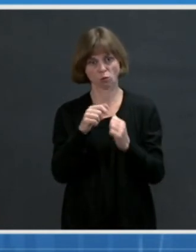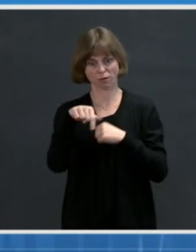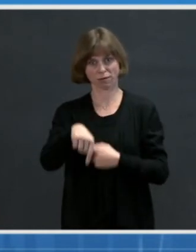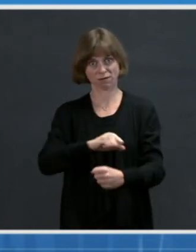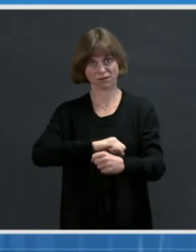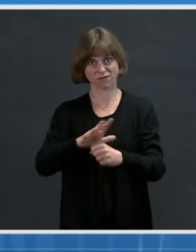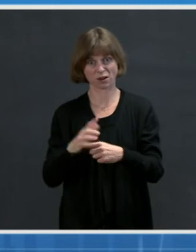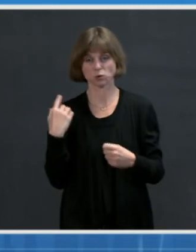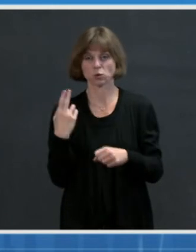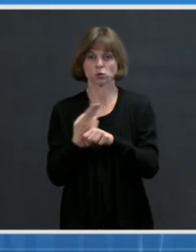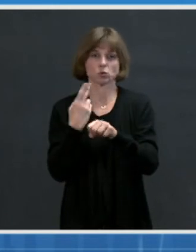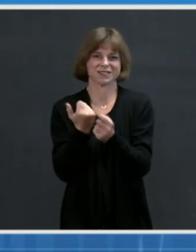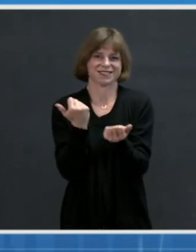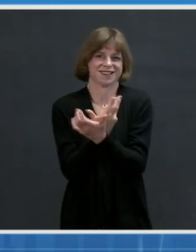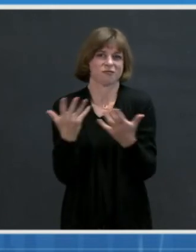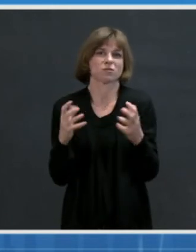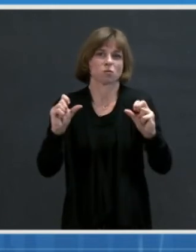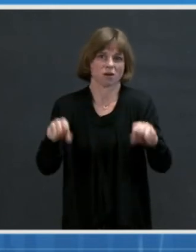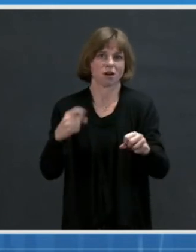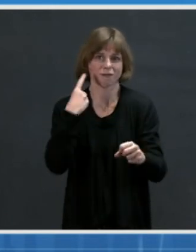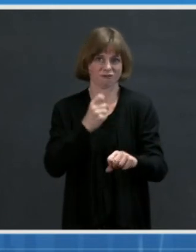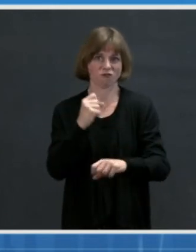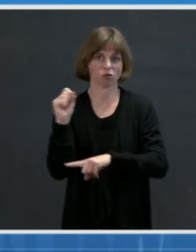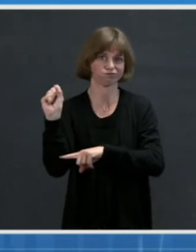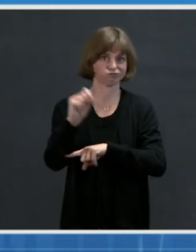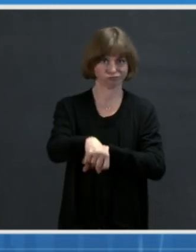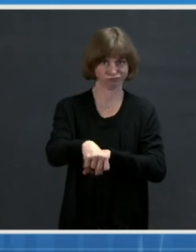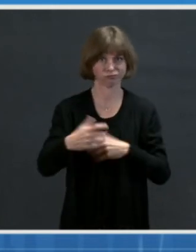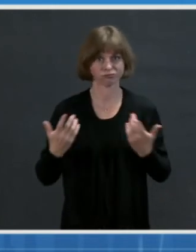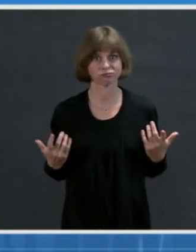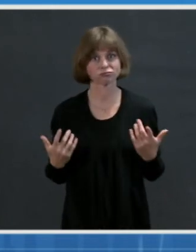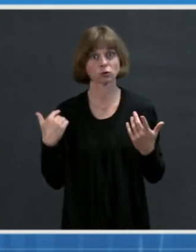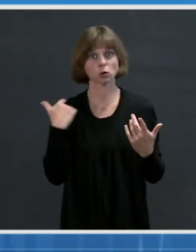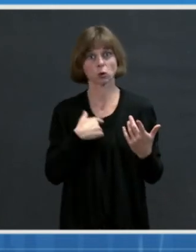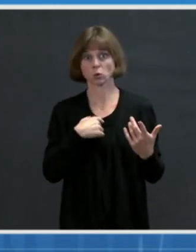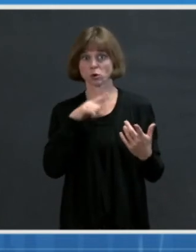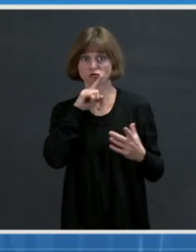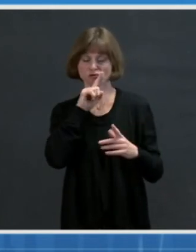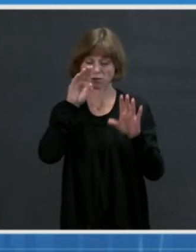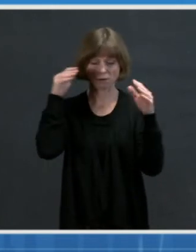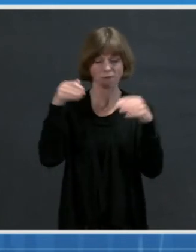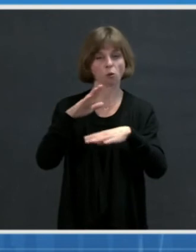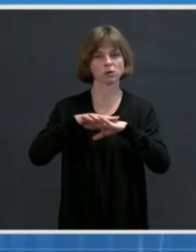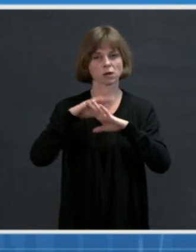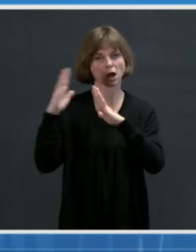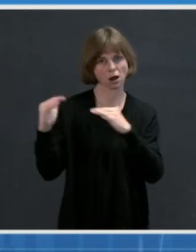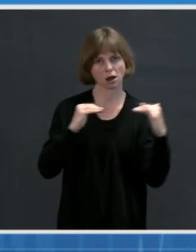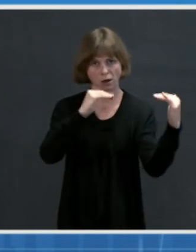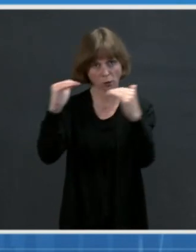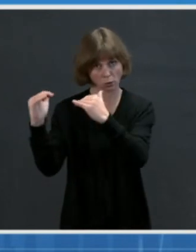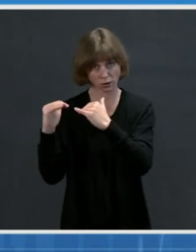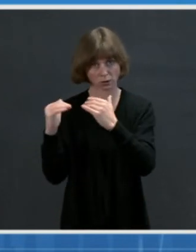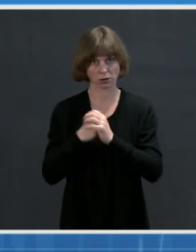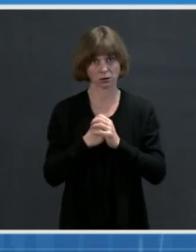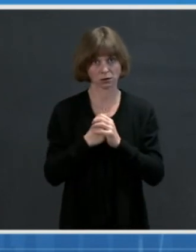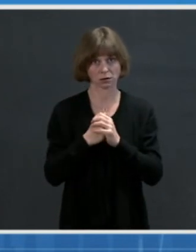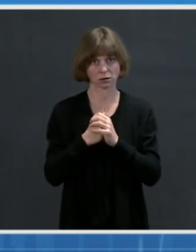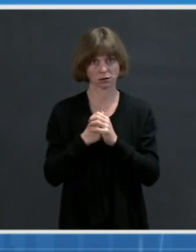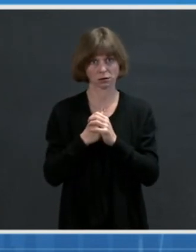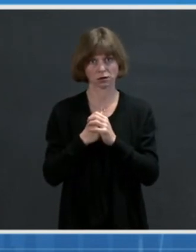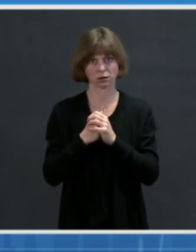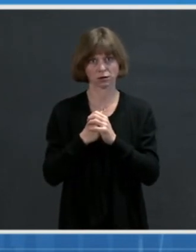to defeat it. We're keeping equity at the front and center of our response, partnering with